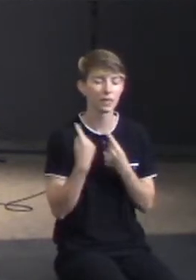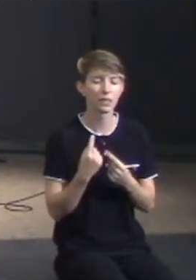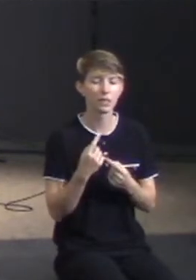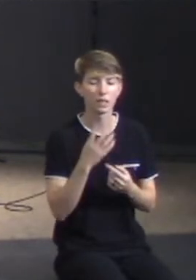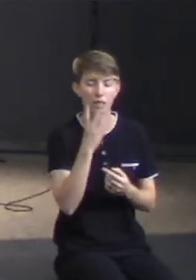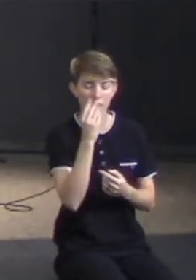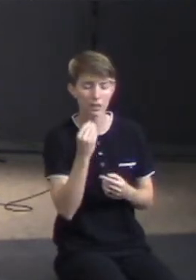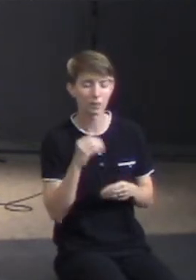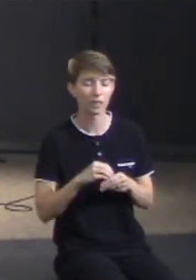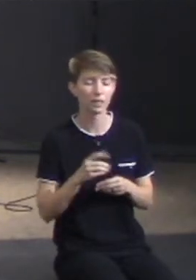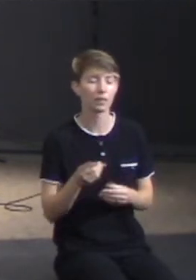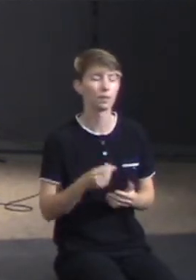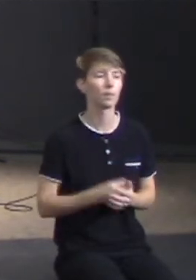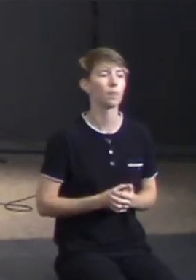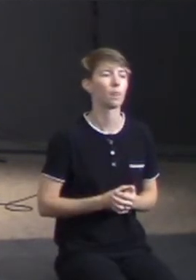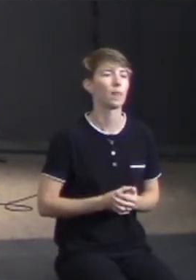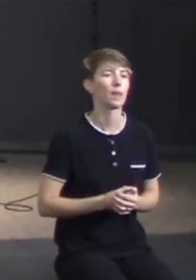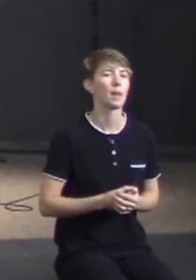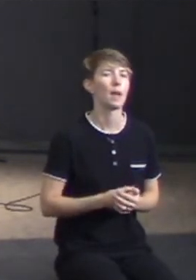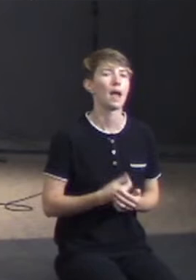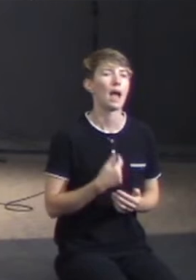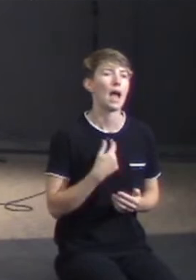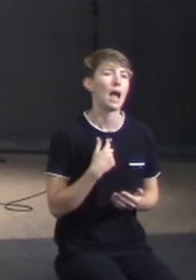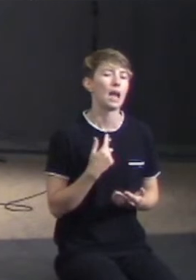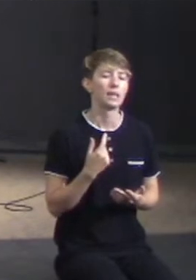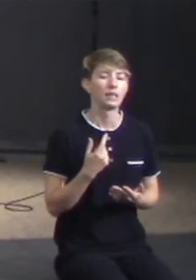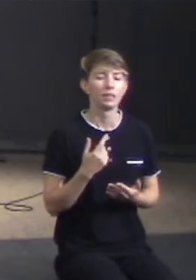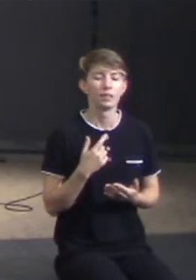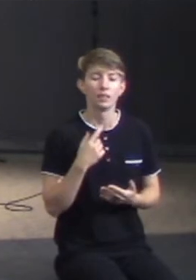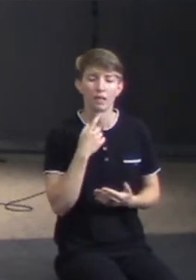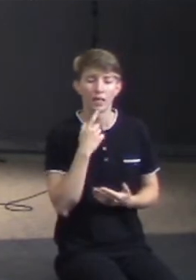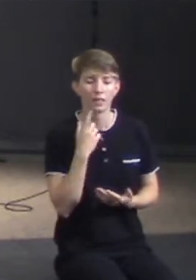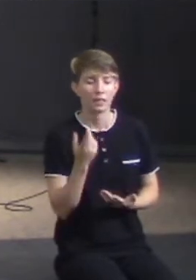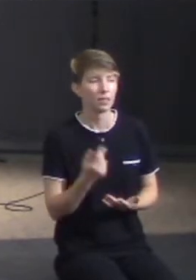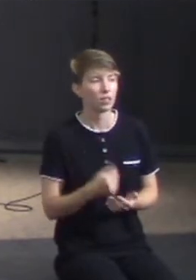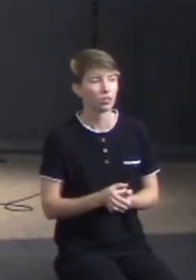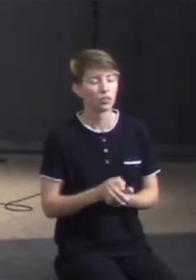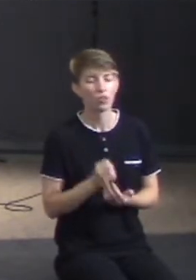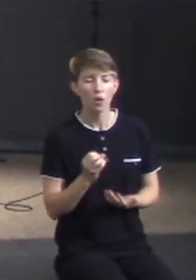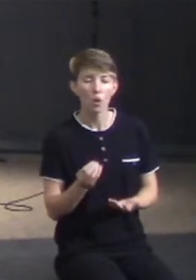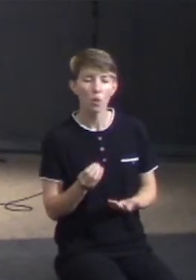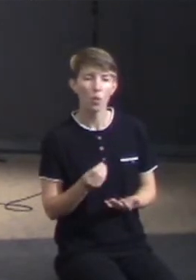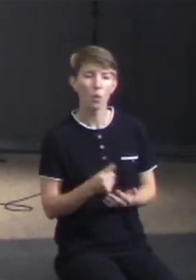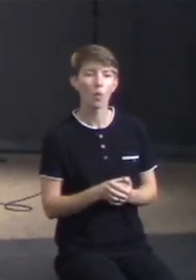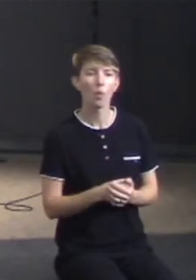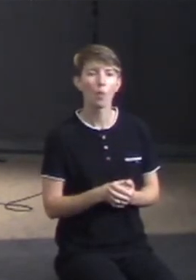there was, and so I kind of ventured out and said, "So,